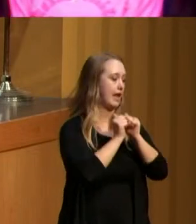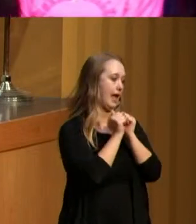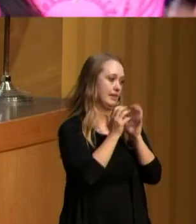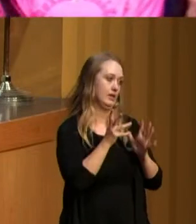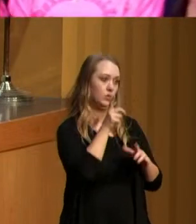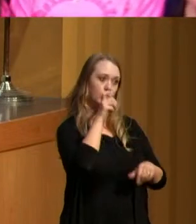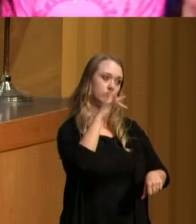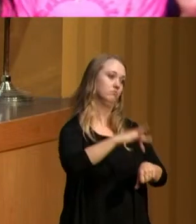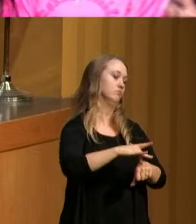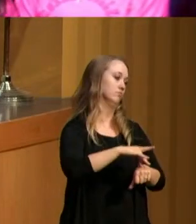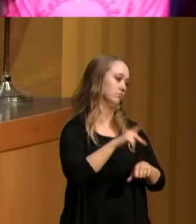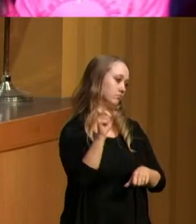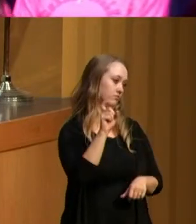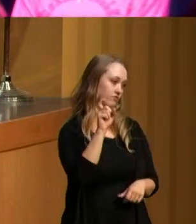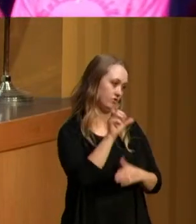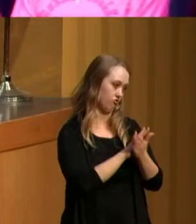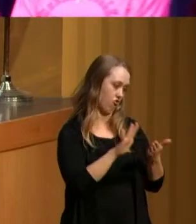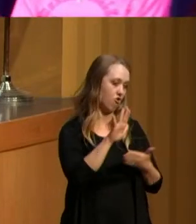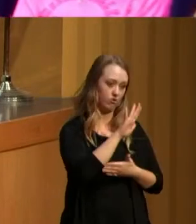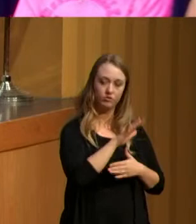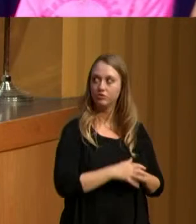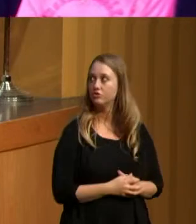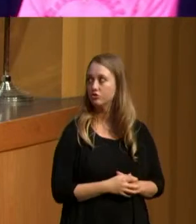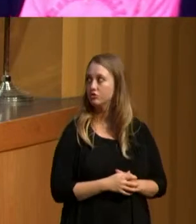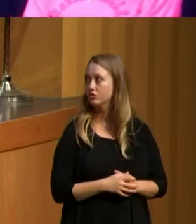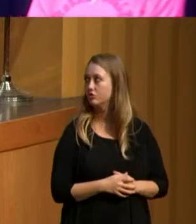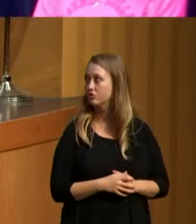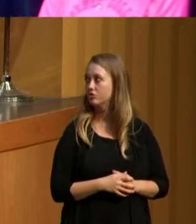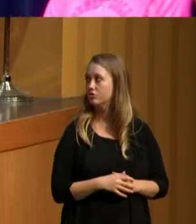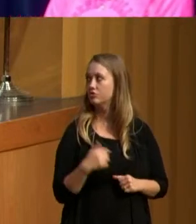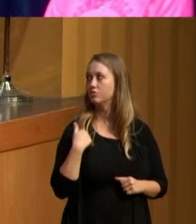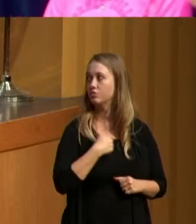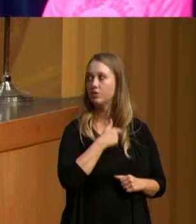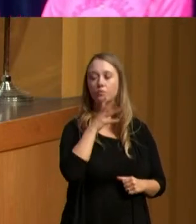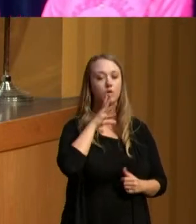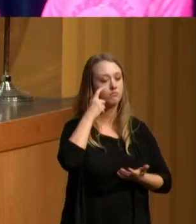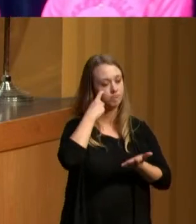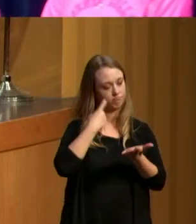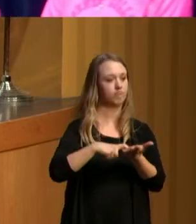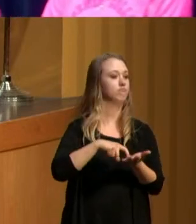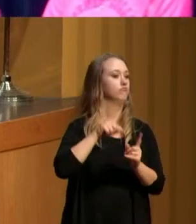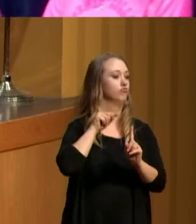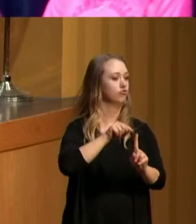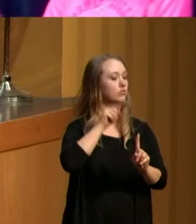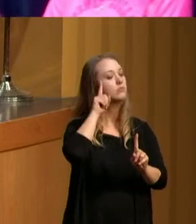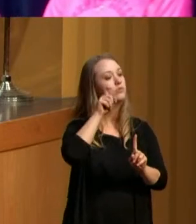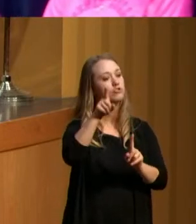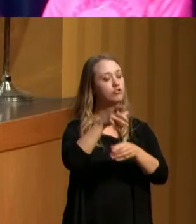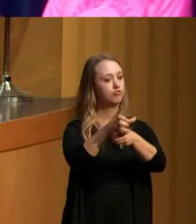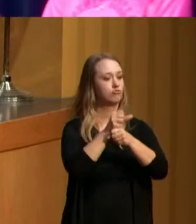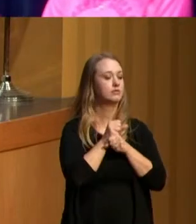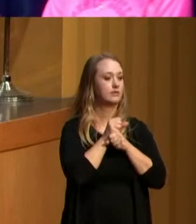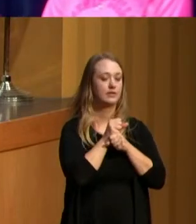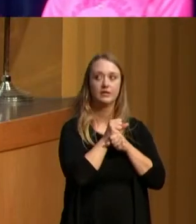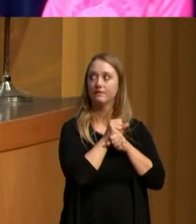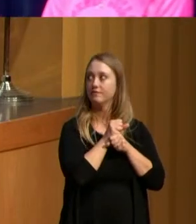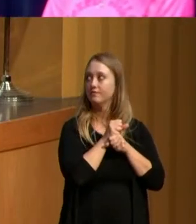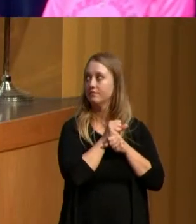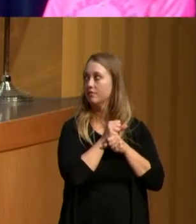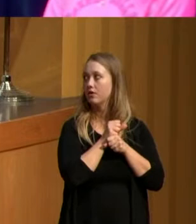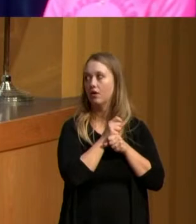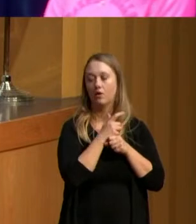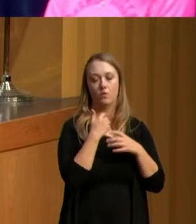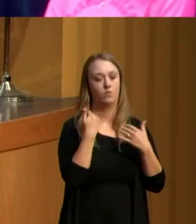Phoenix College. And we're going to acknowledge her because she received just a